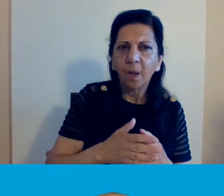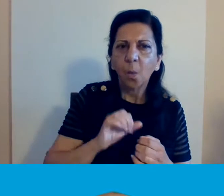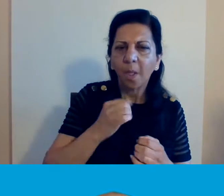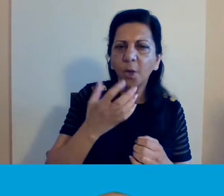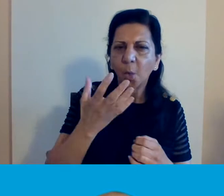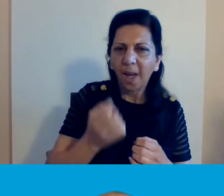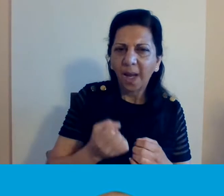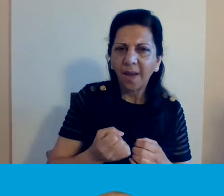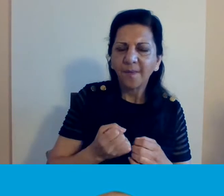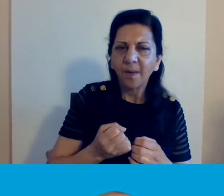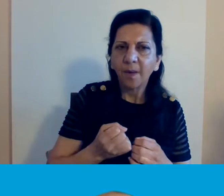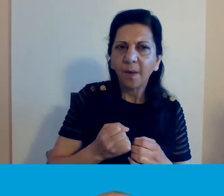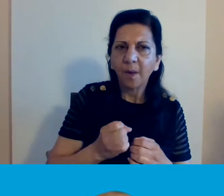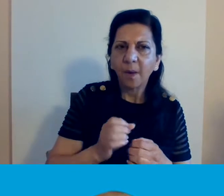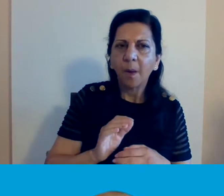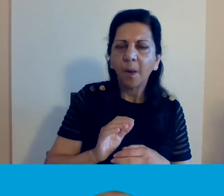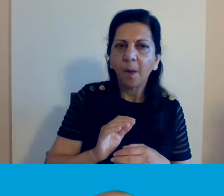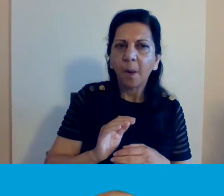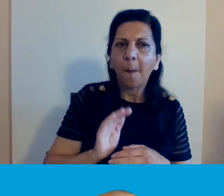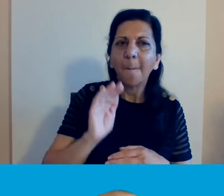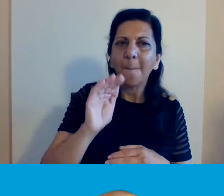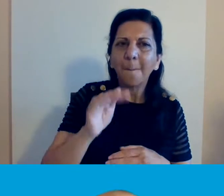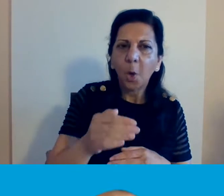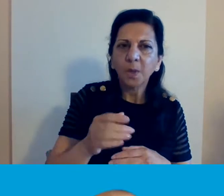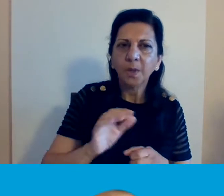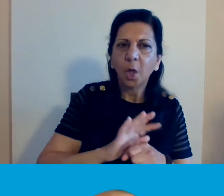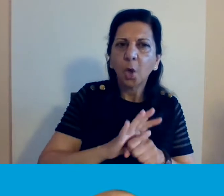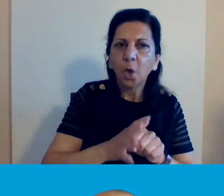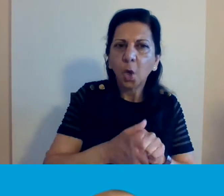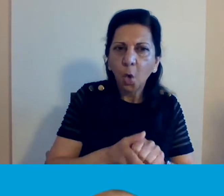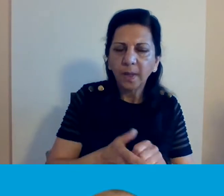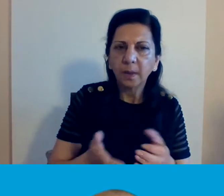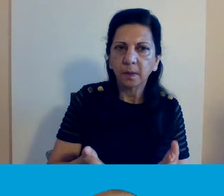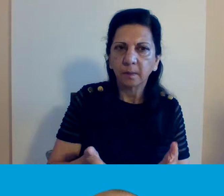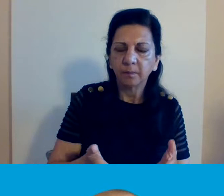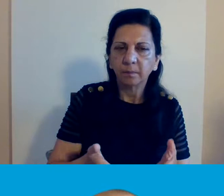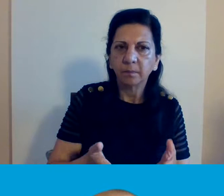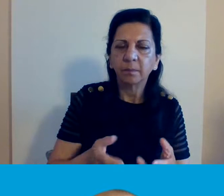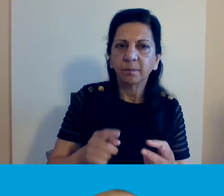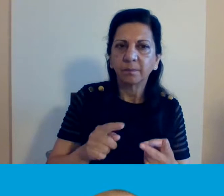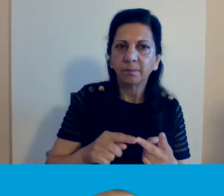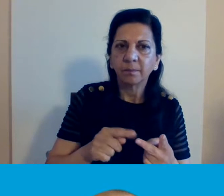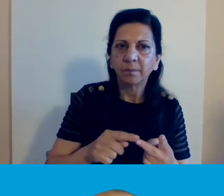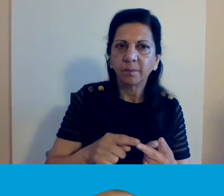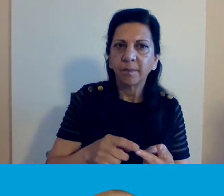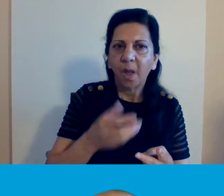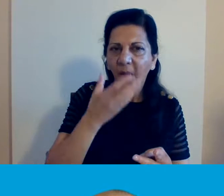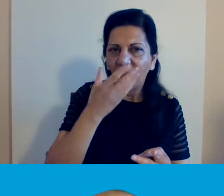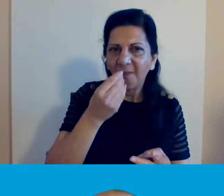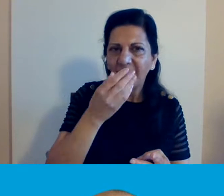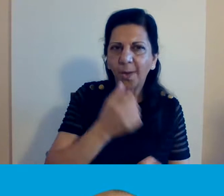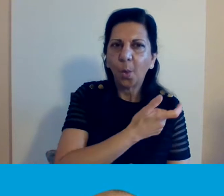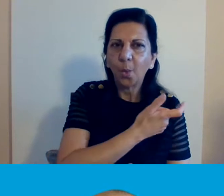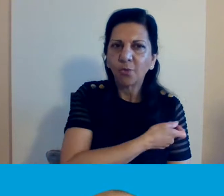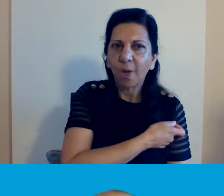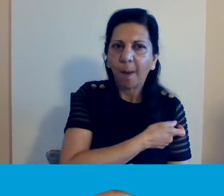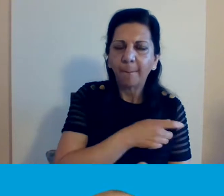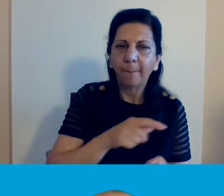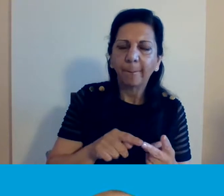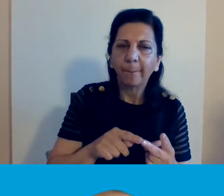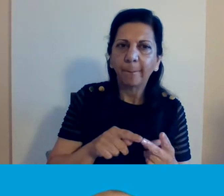clinics for any individuals who need extra support? A question about flu jabs and how they're being addressed and access for